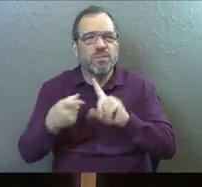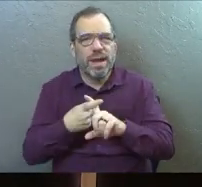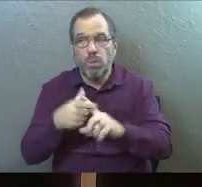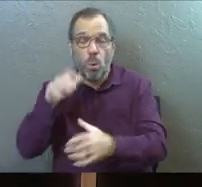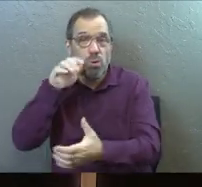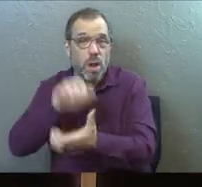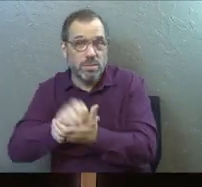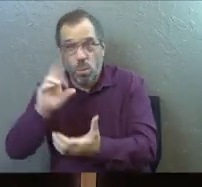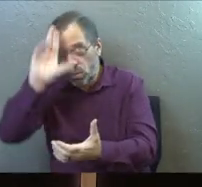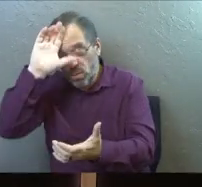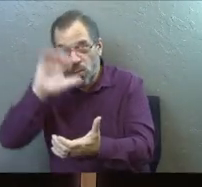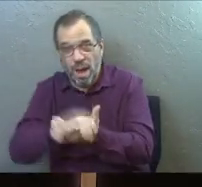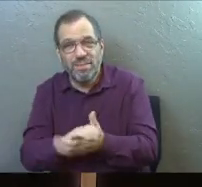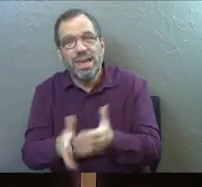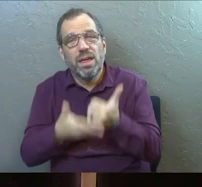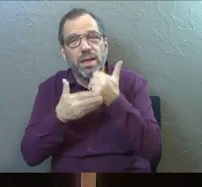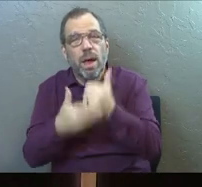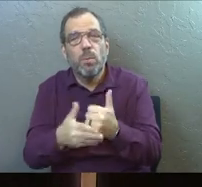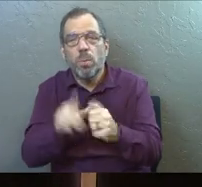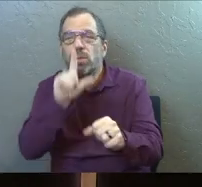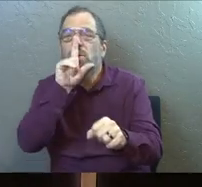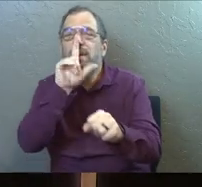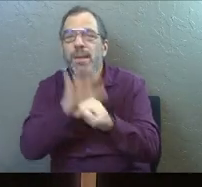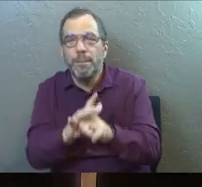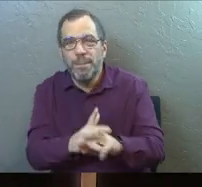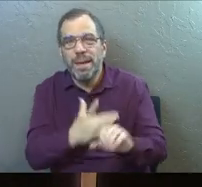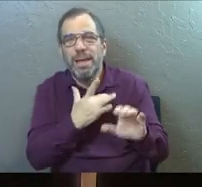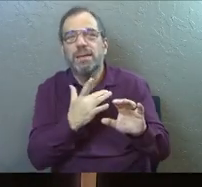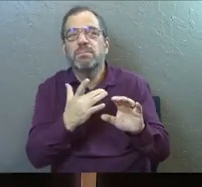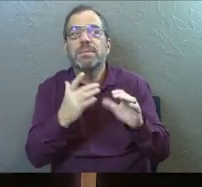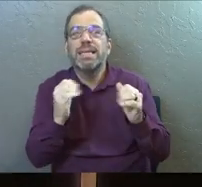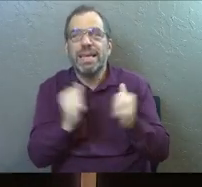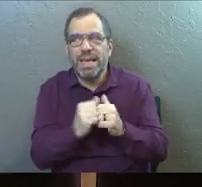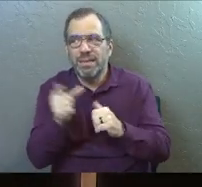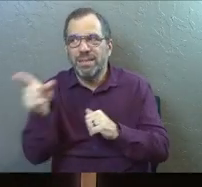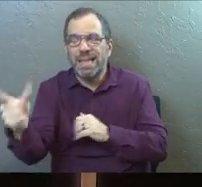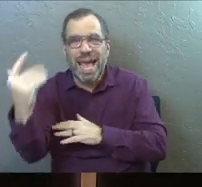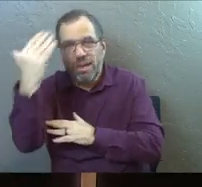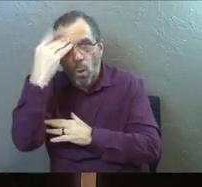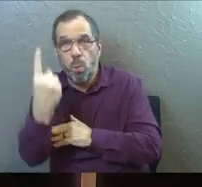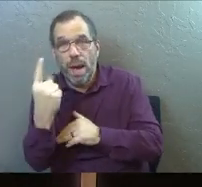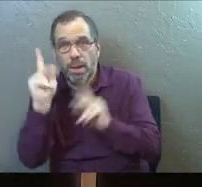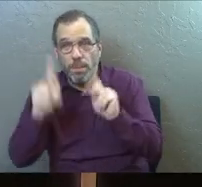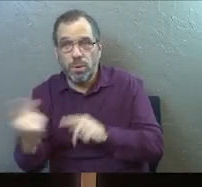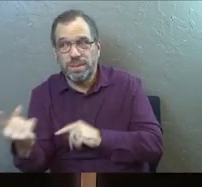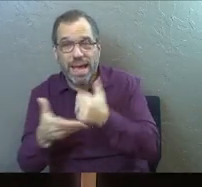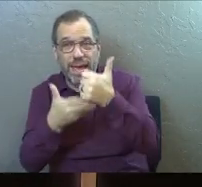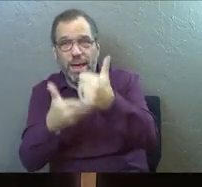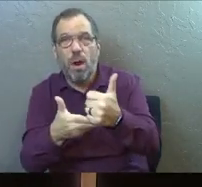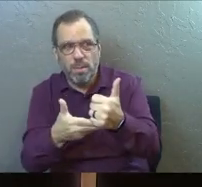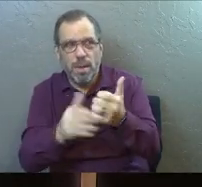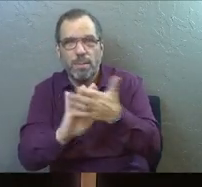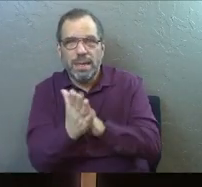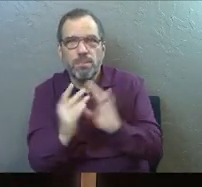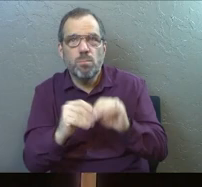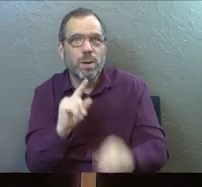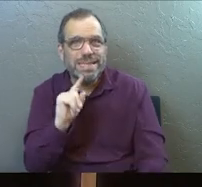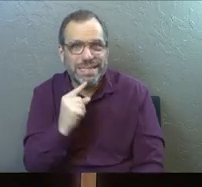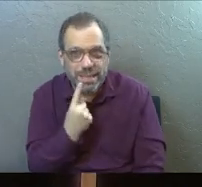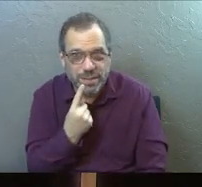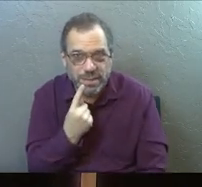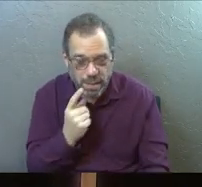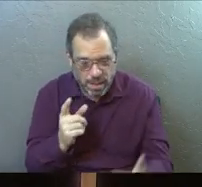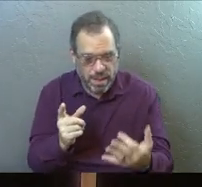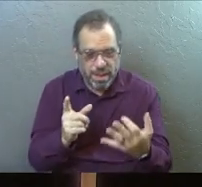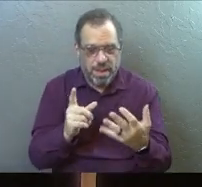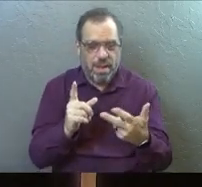or a spouse. It'll help you with your commitment if one other person knows about it. It'll help you take it more seriously.